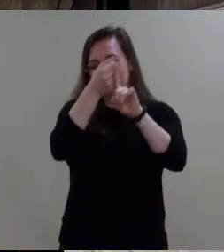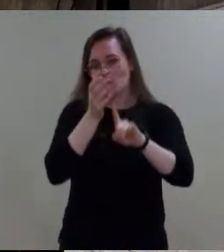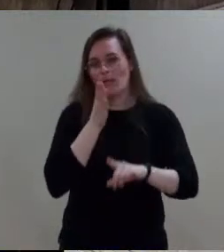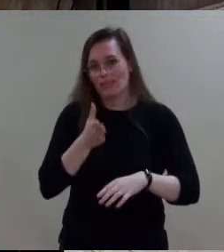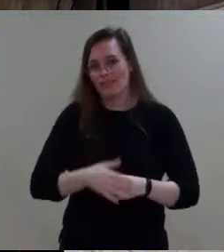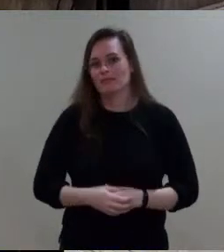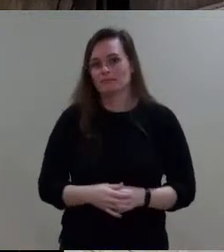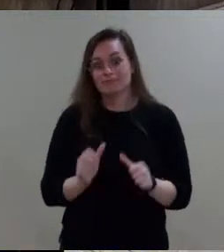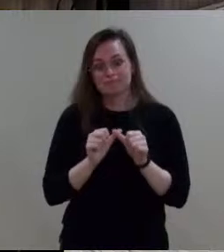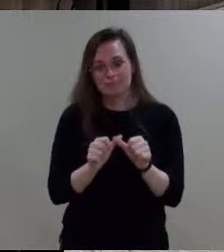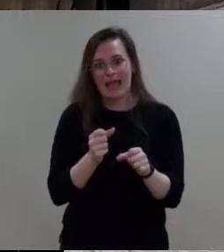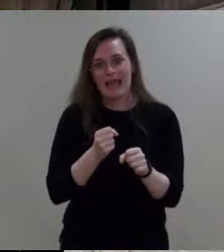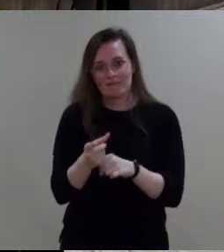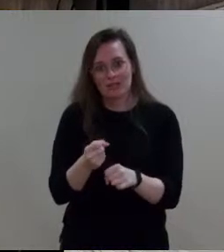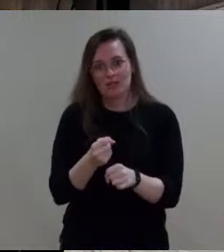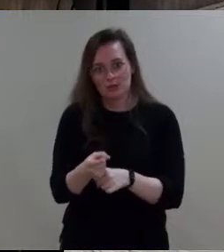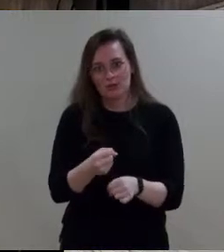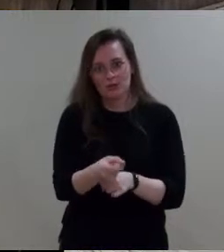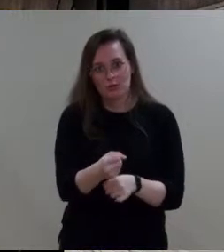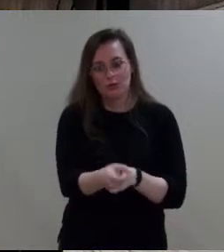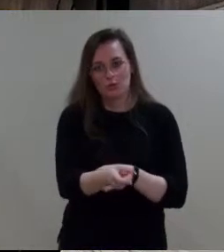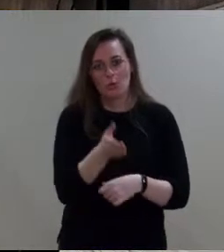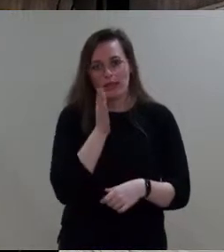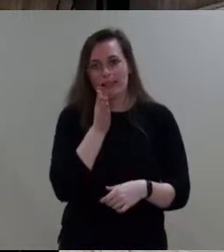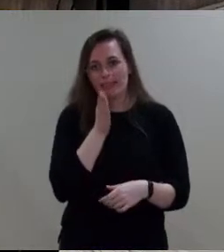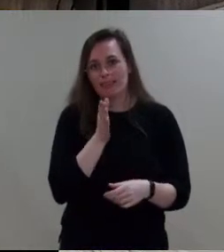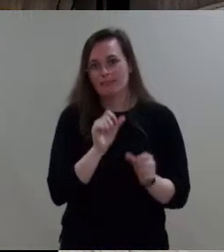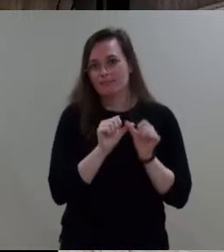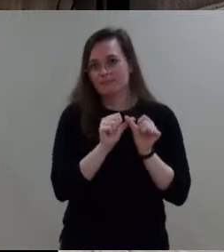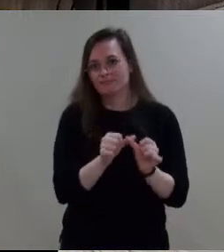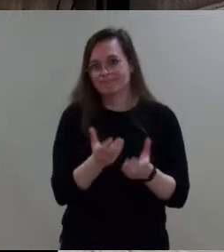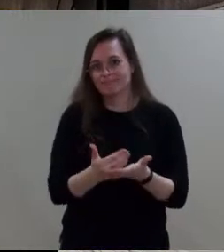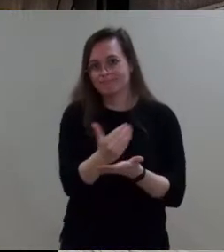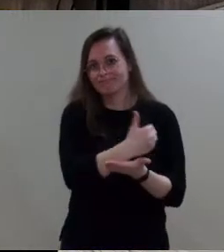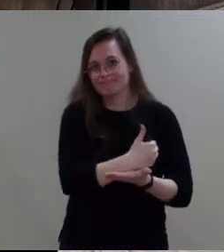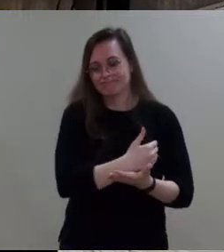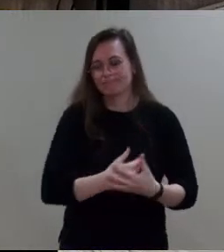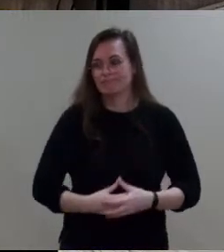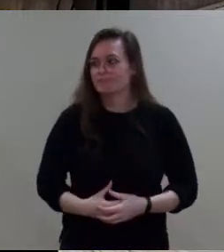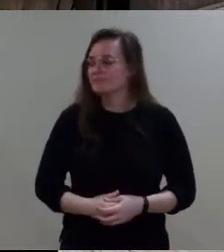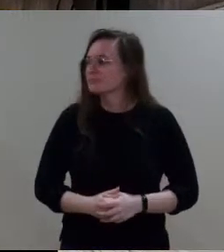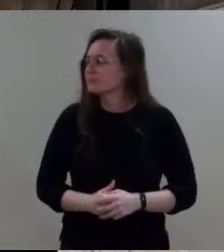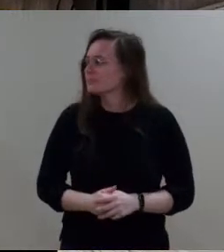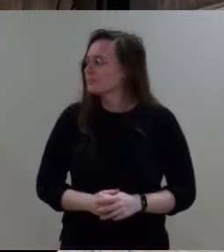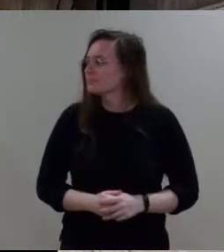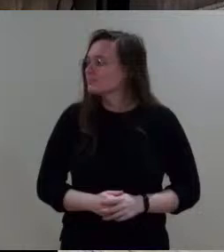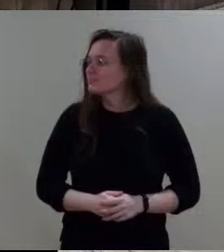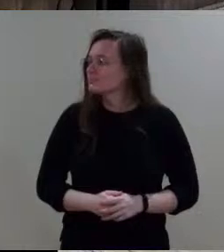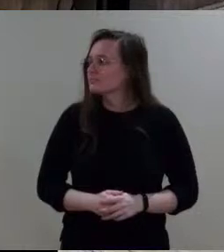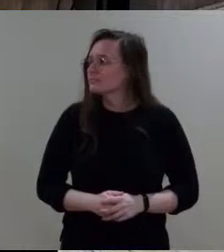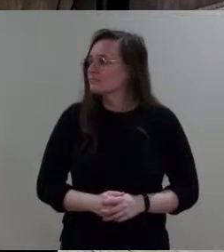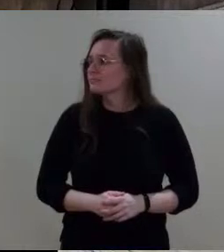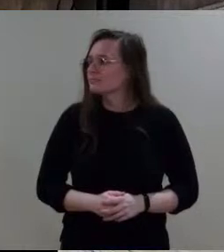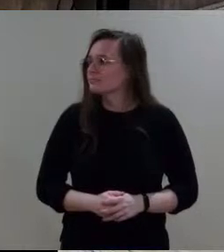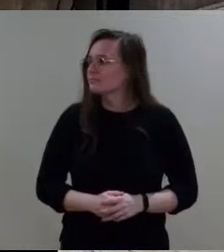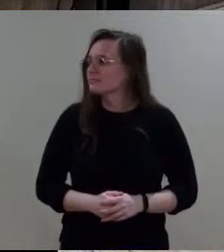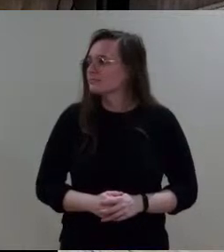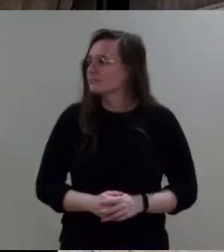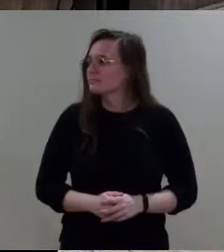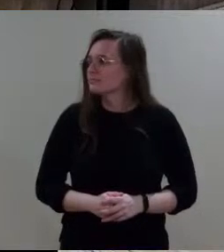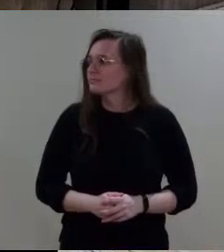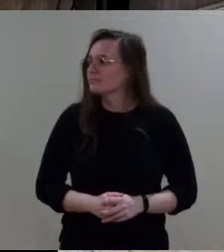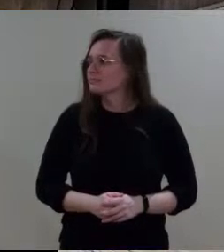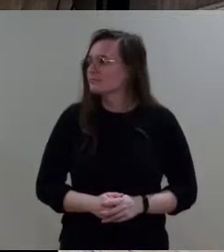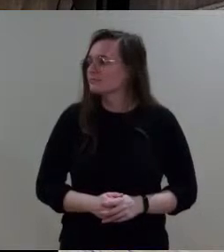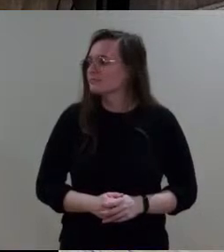Yeah. Yeah. just checking. All right. Okay, so as all